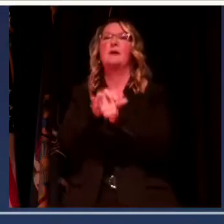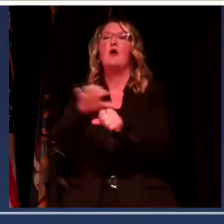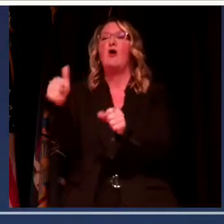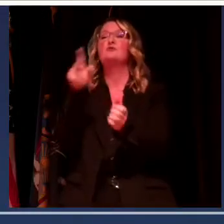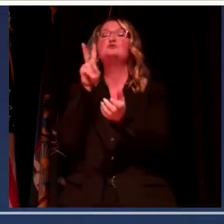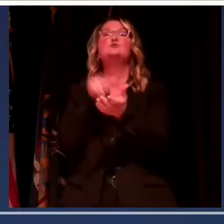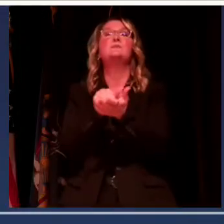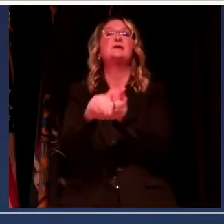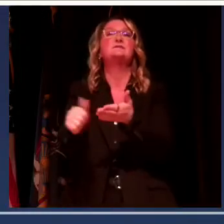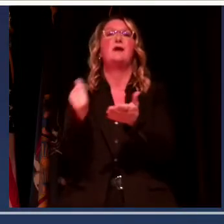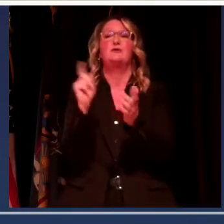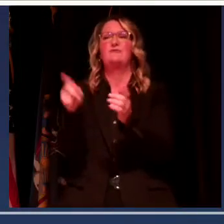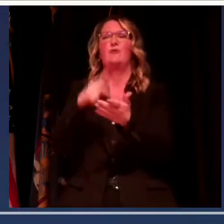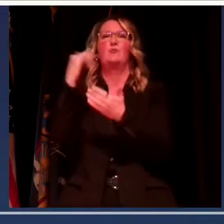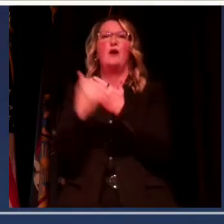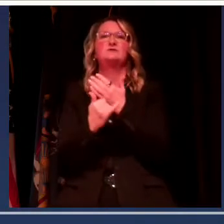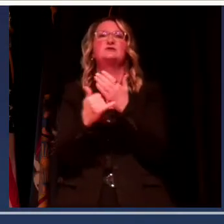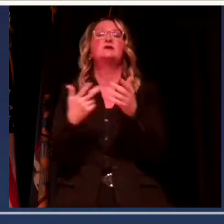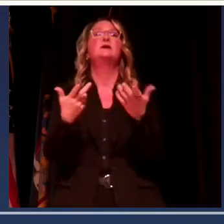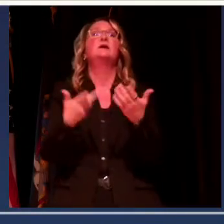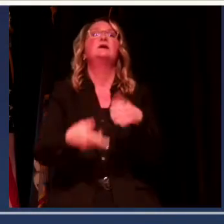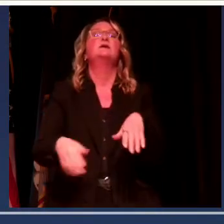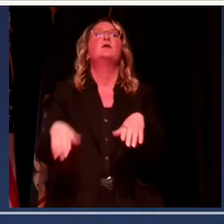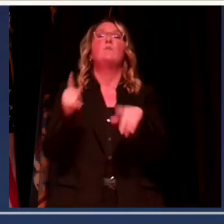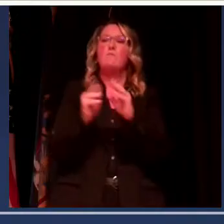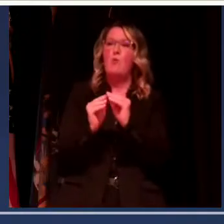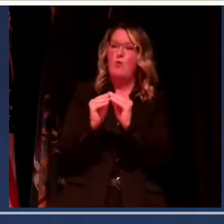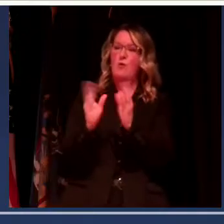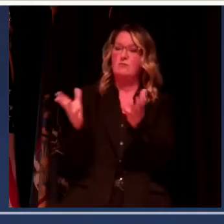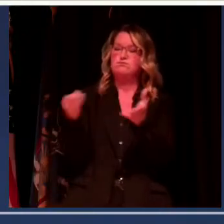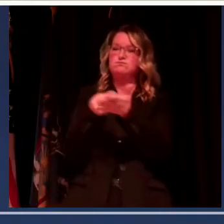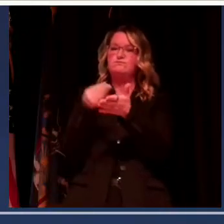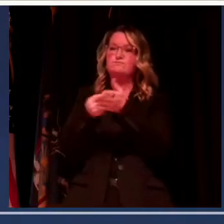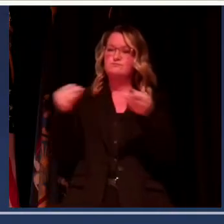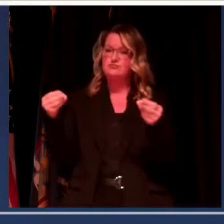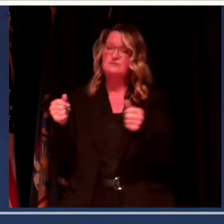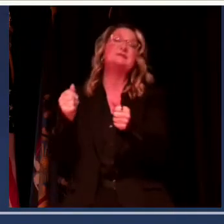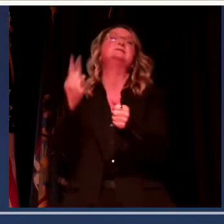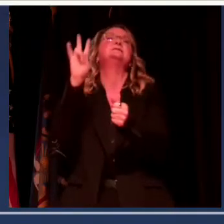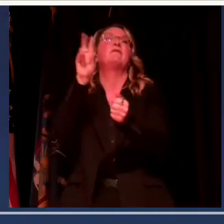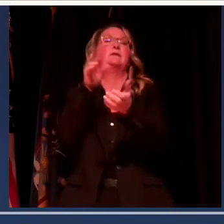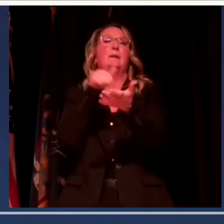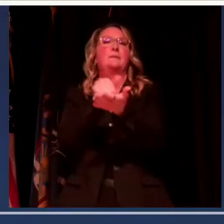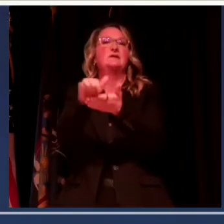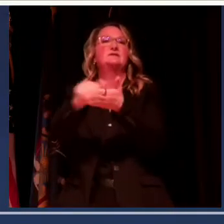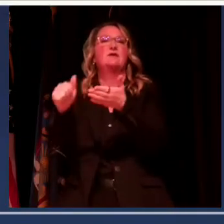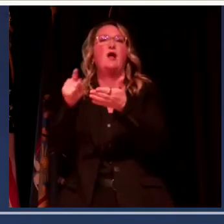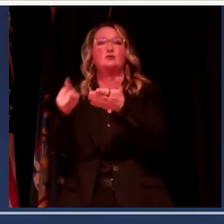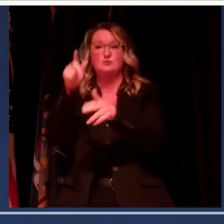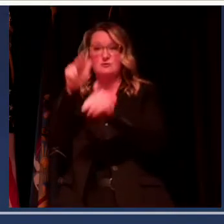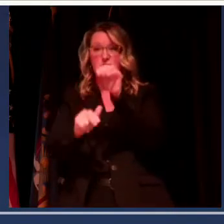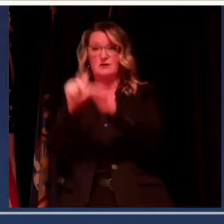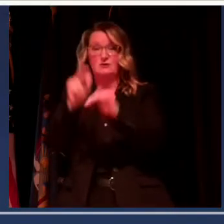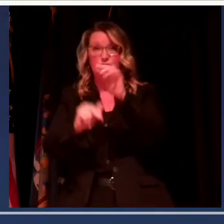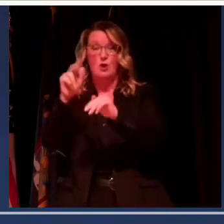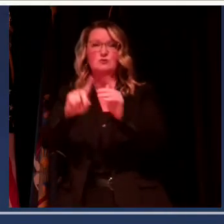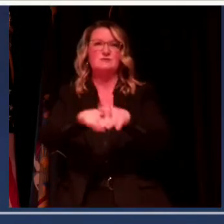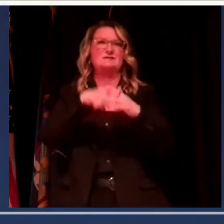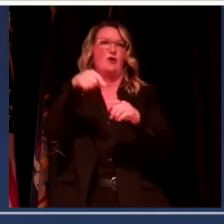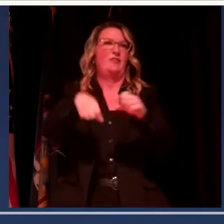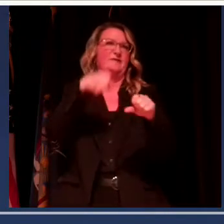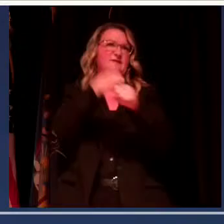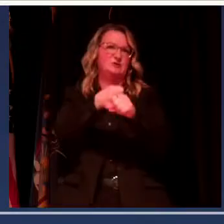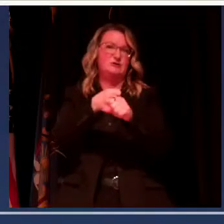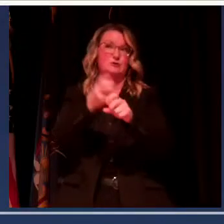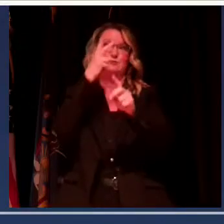to the project, increasing our financial commitment to $7 million to see it to the finish, and construction will start this year.